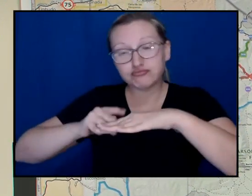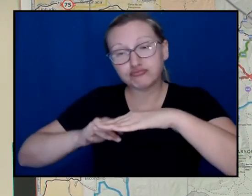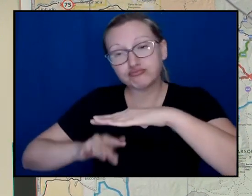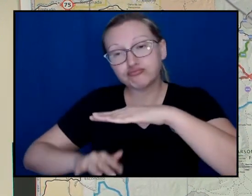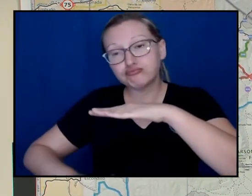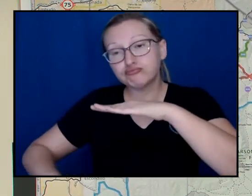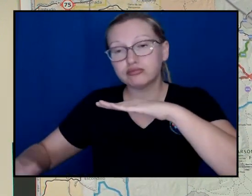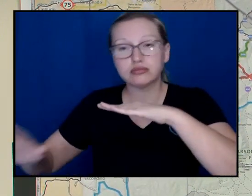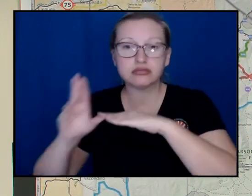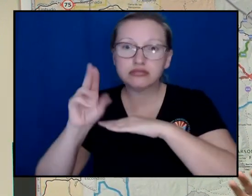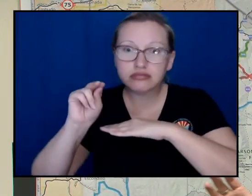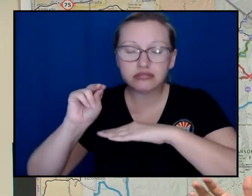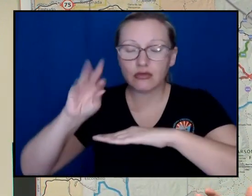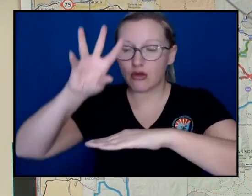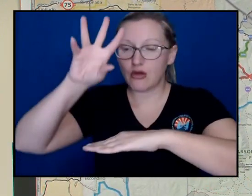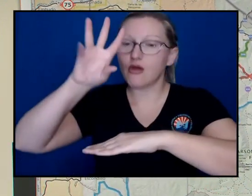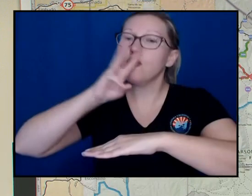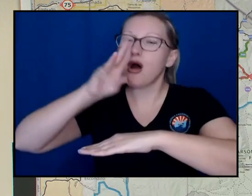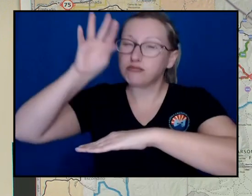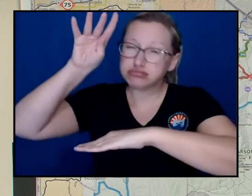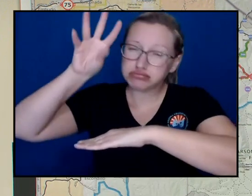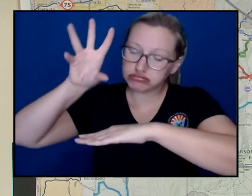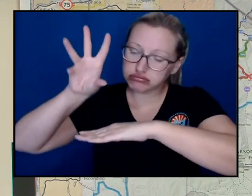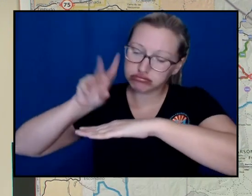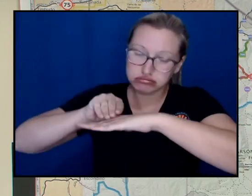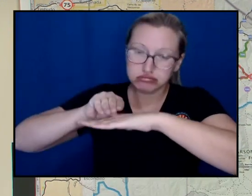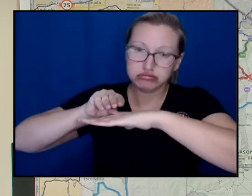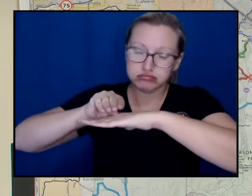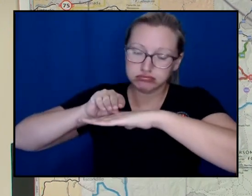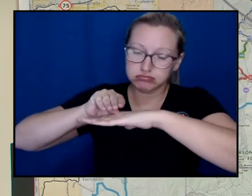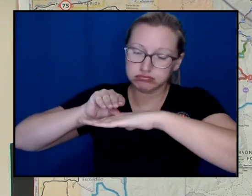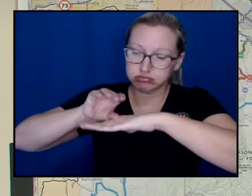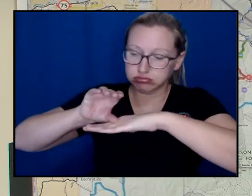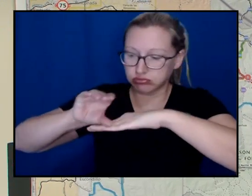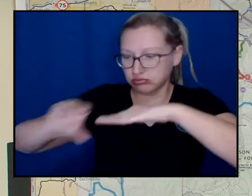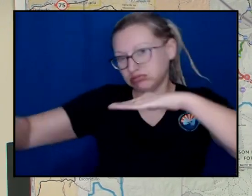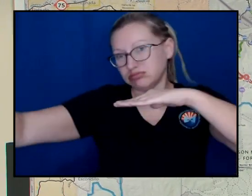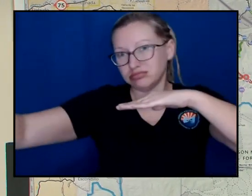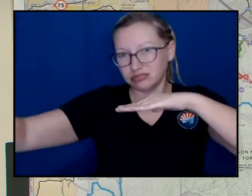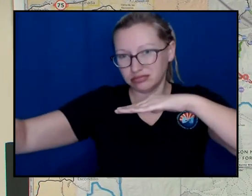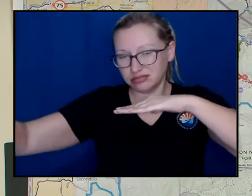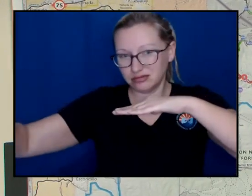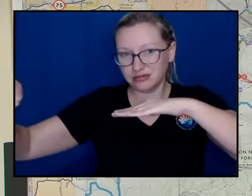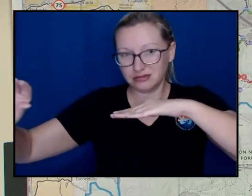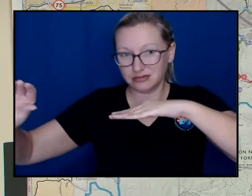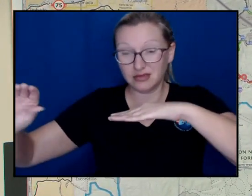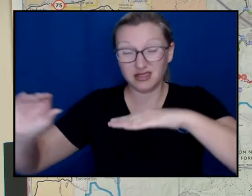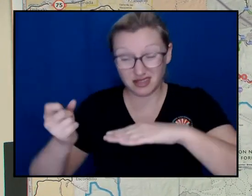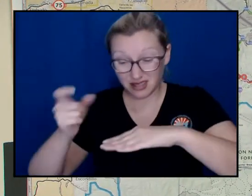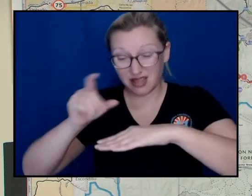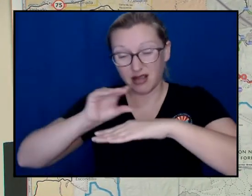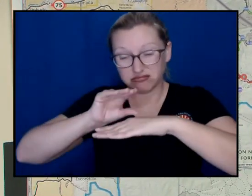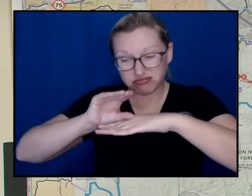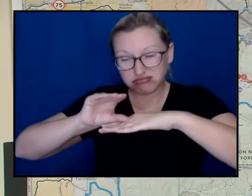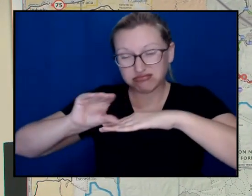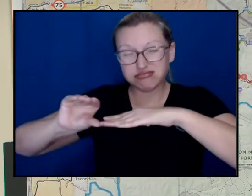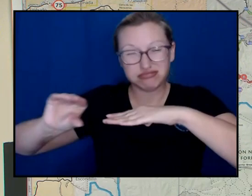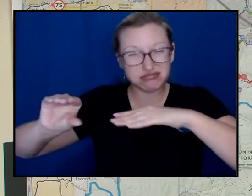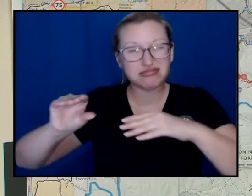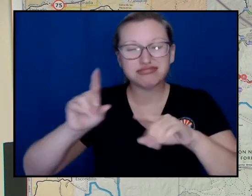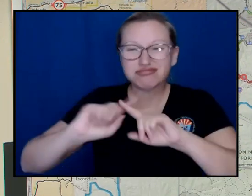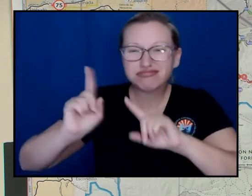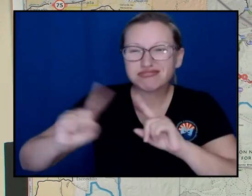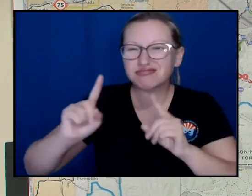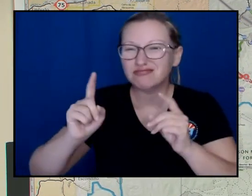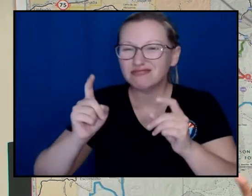sitting on top and then running downhill. As it's doing that, it's collecting that sediment, that ash, that